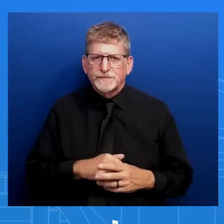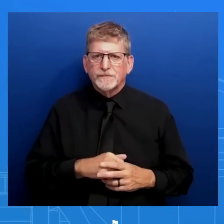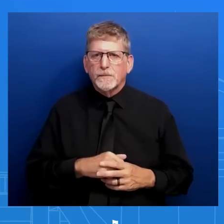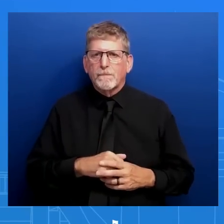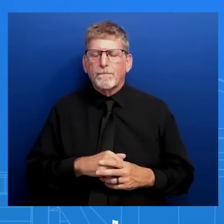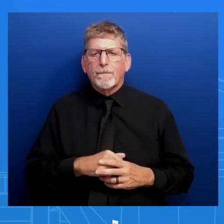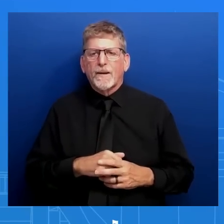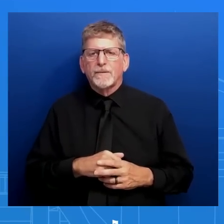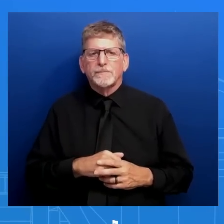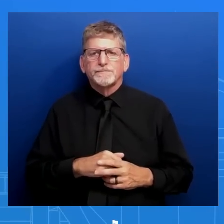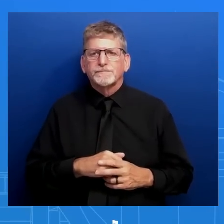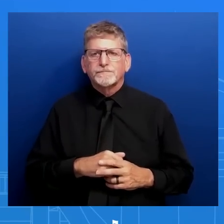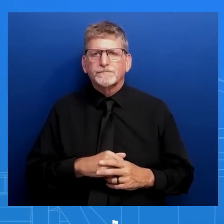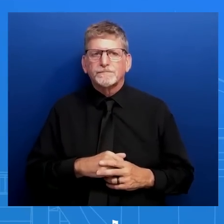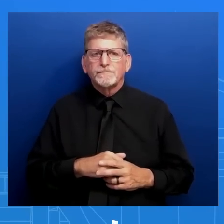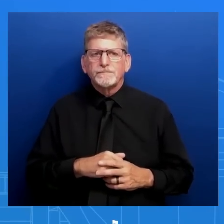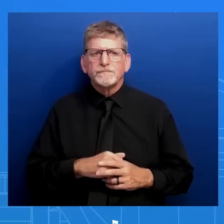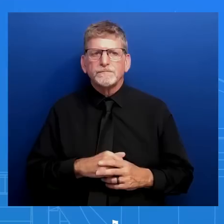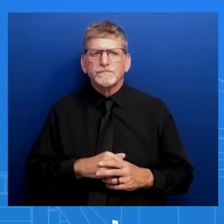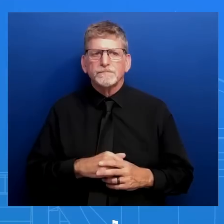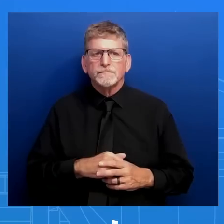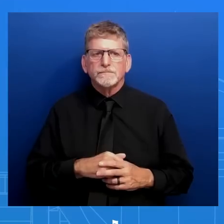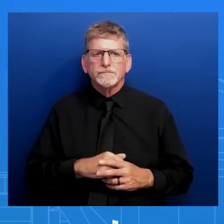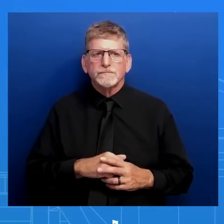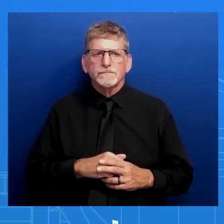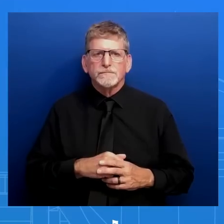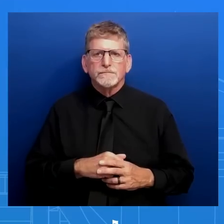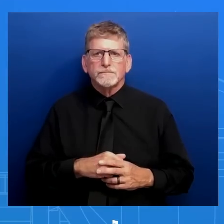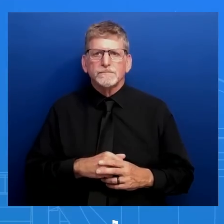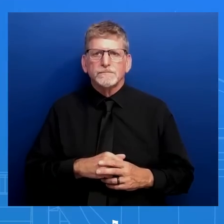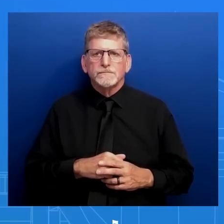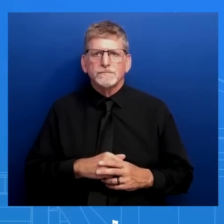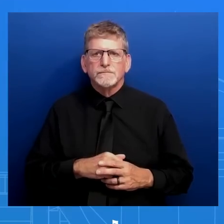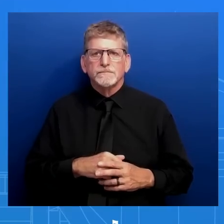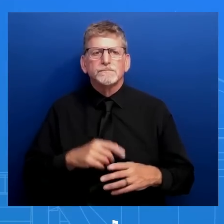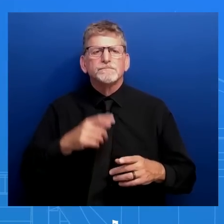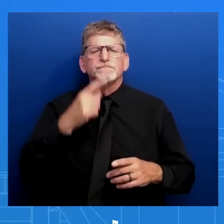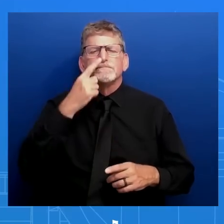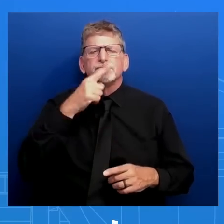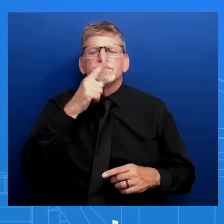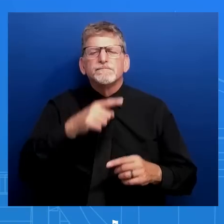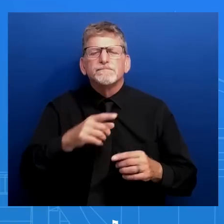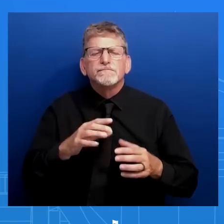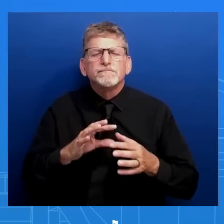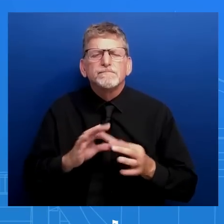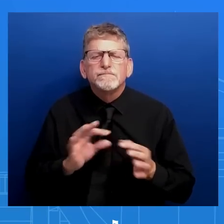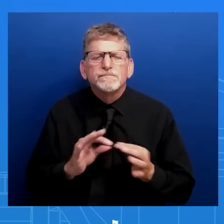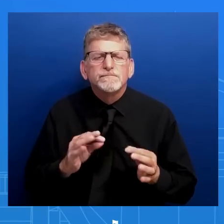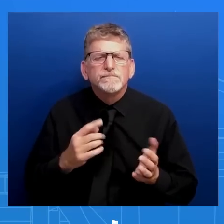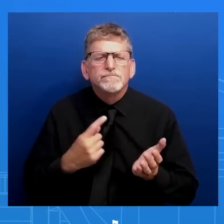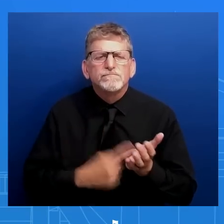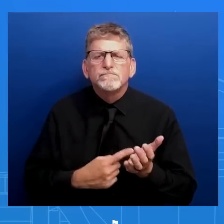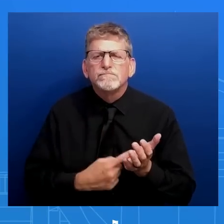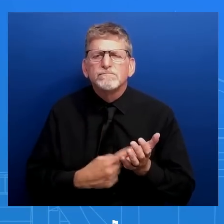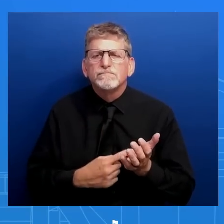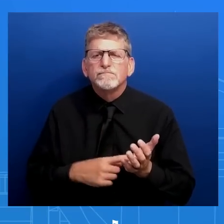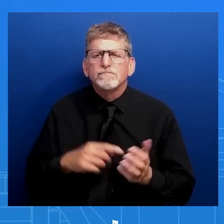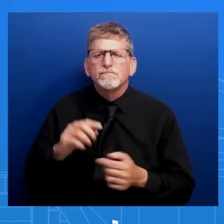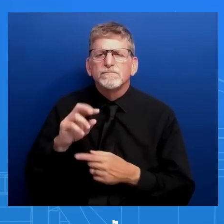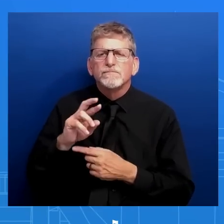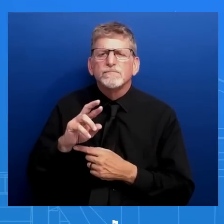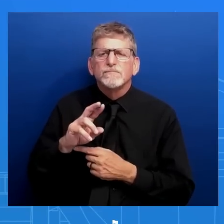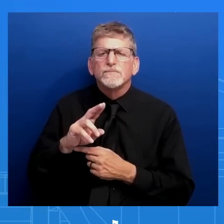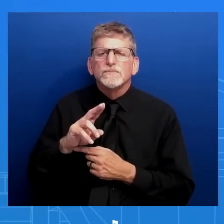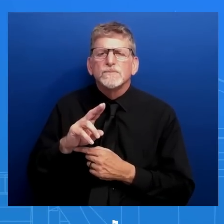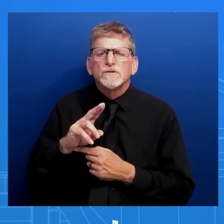So can you please expand on the early assessments from the U.S. on the impact of the developments in Russia on the